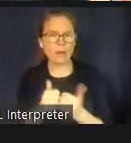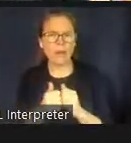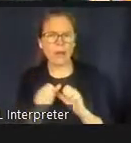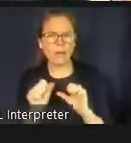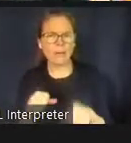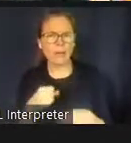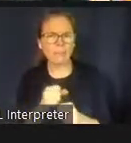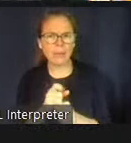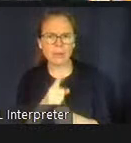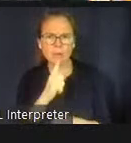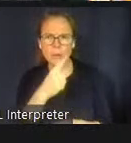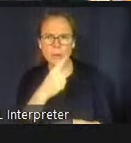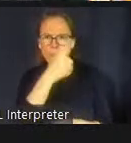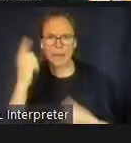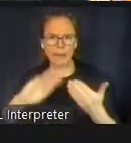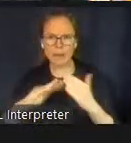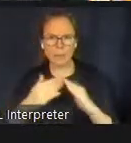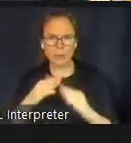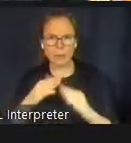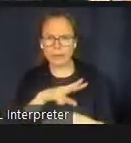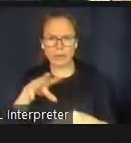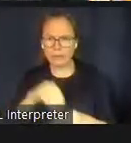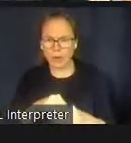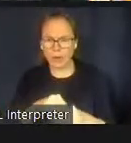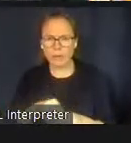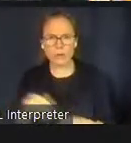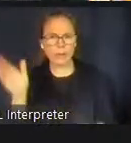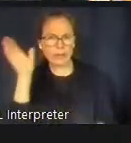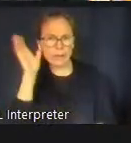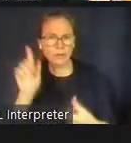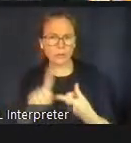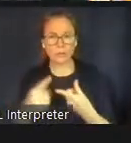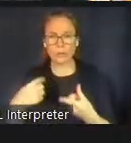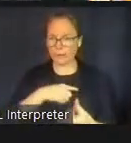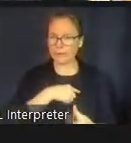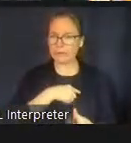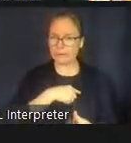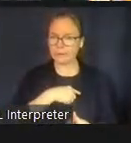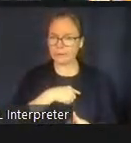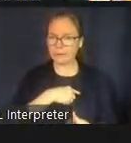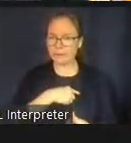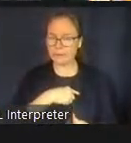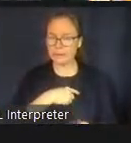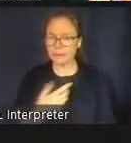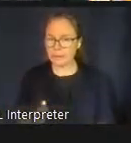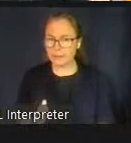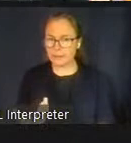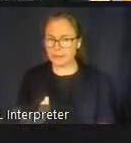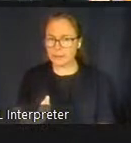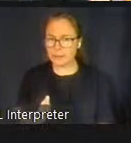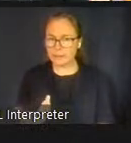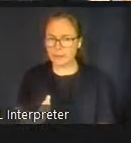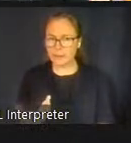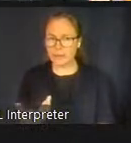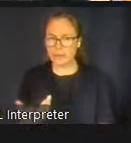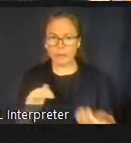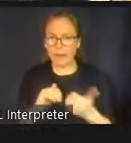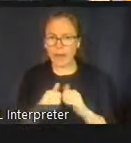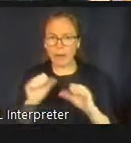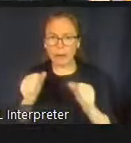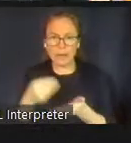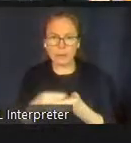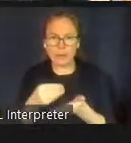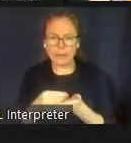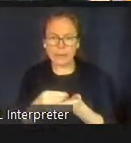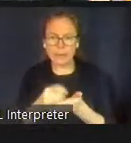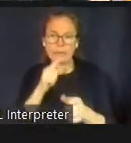the Black community is present in the process, as the community comes together to talk about these funds and how they can be invested, in